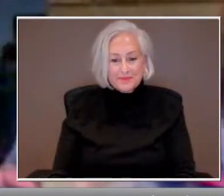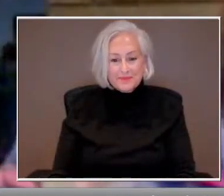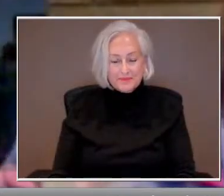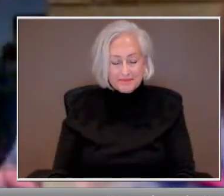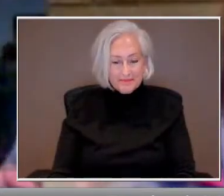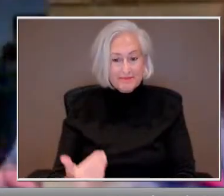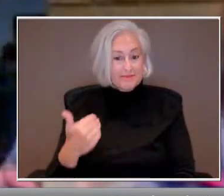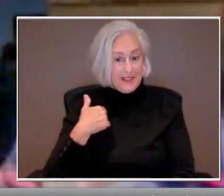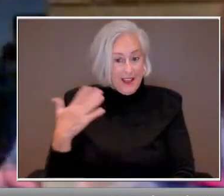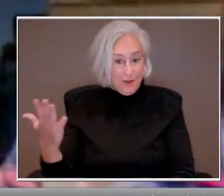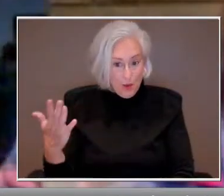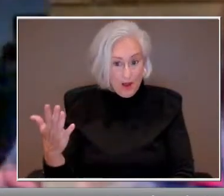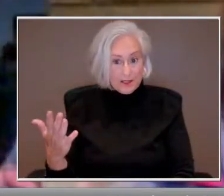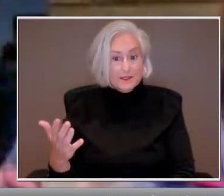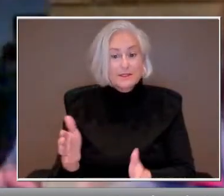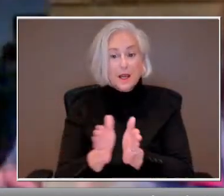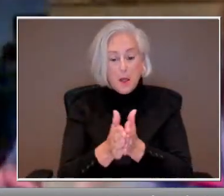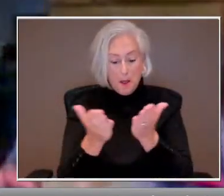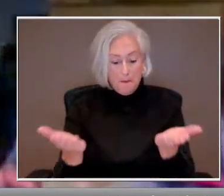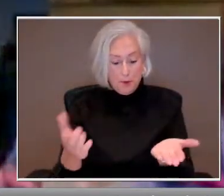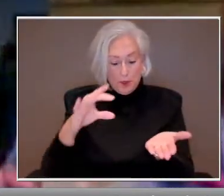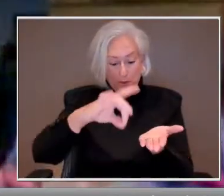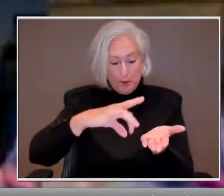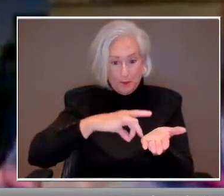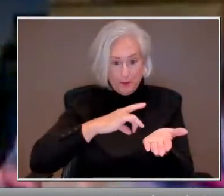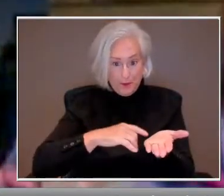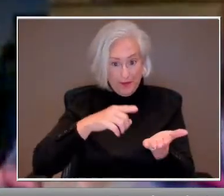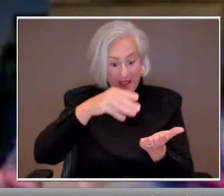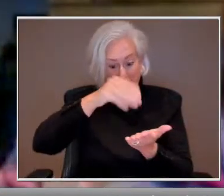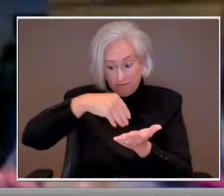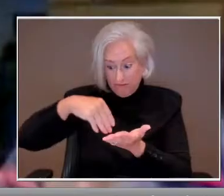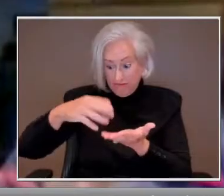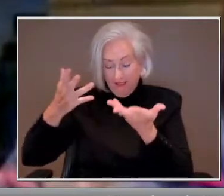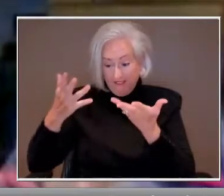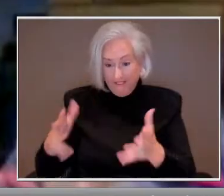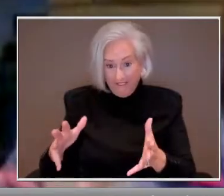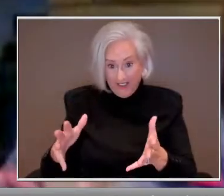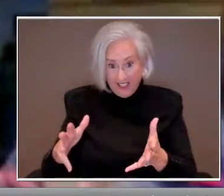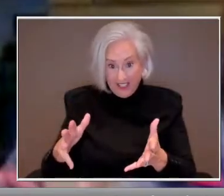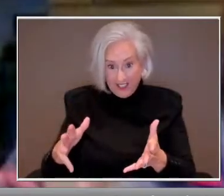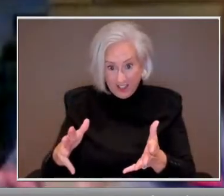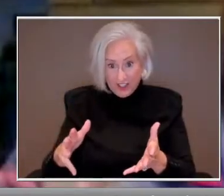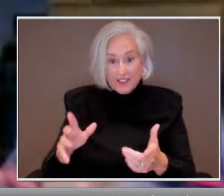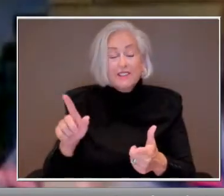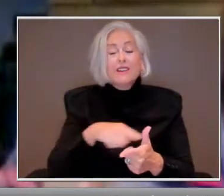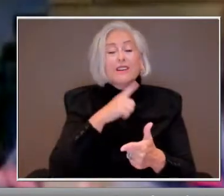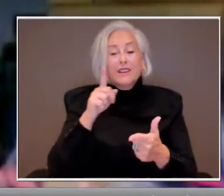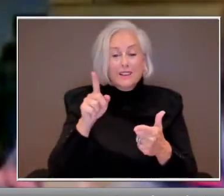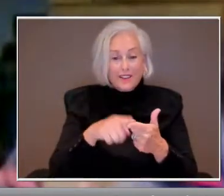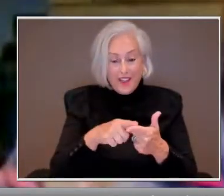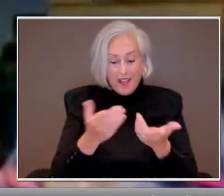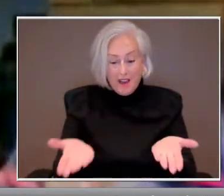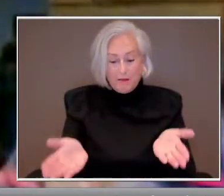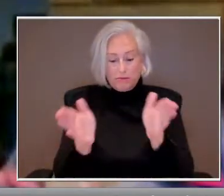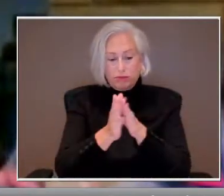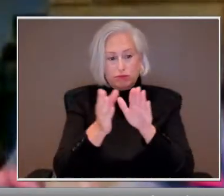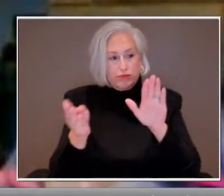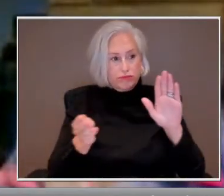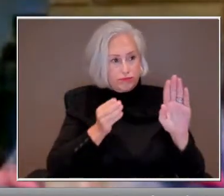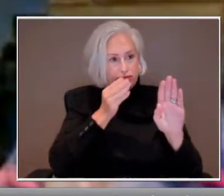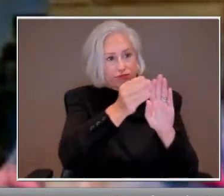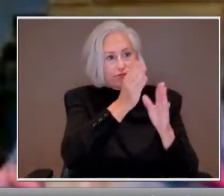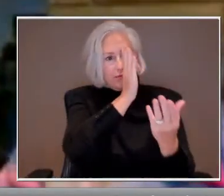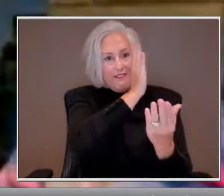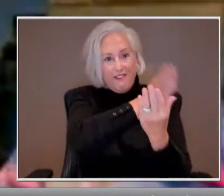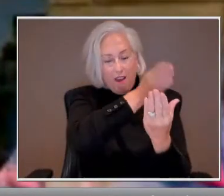a spiral notebook, but once I get this thing full, I slide them over to a file. Not that I forget